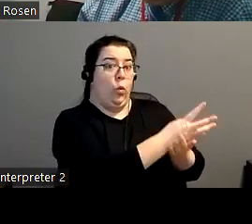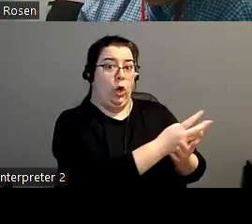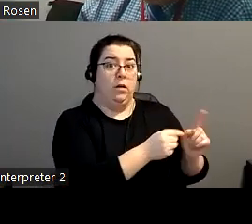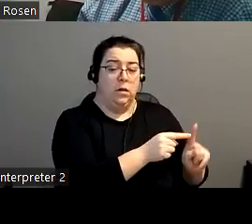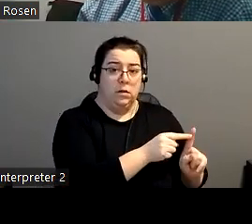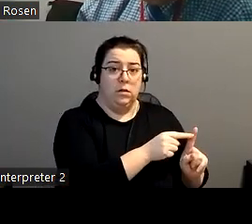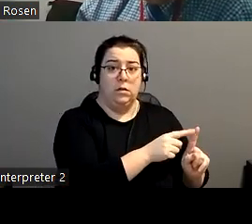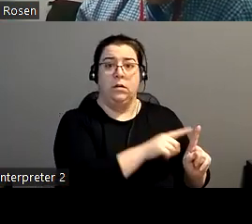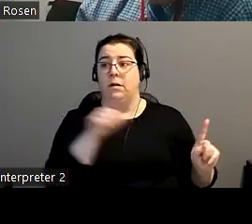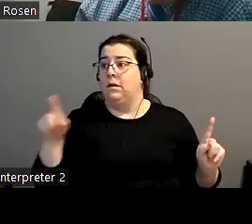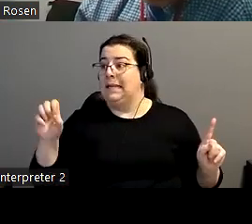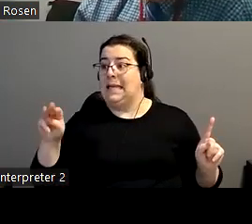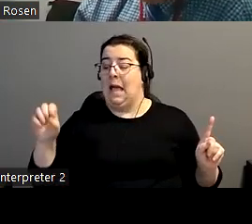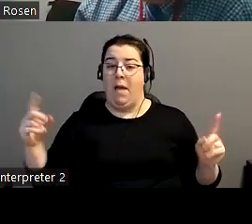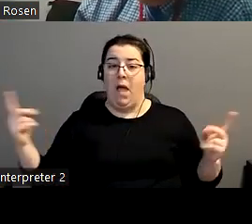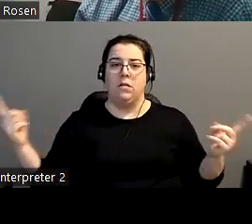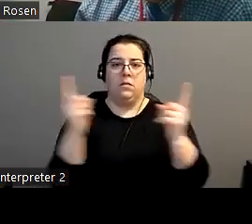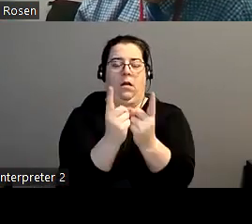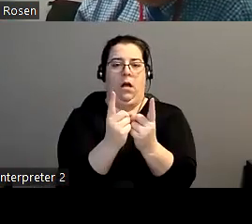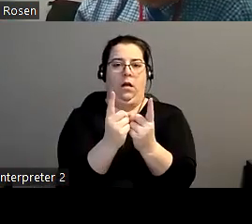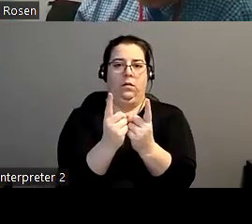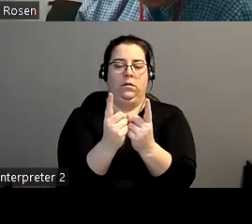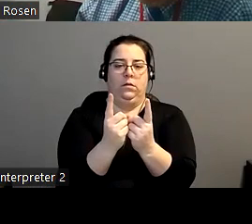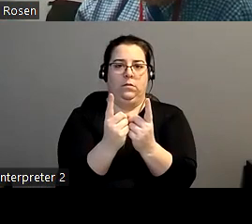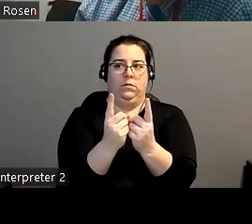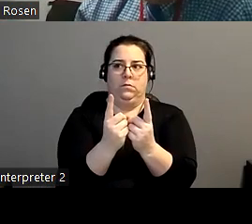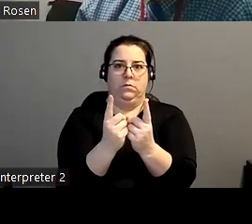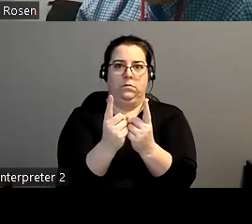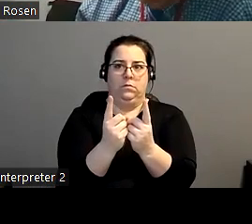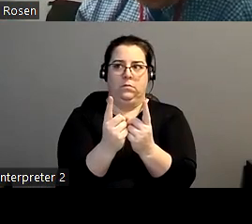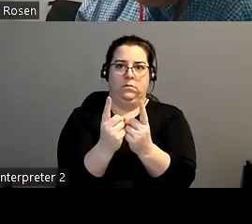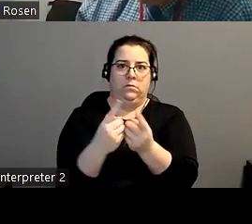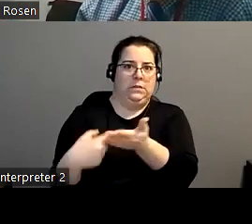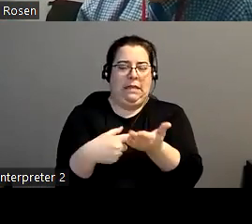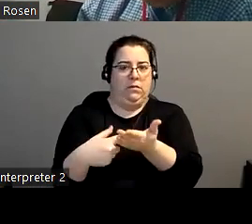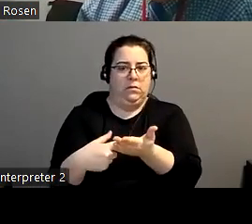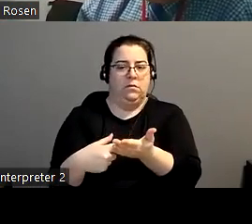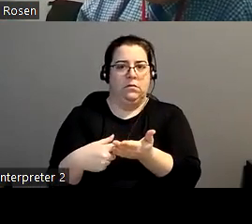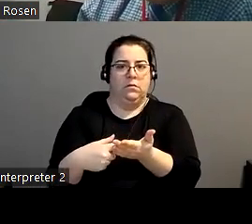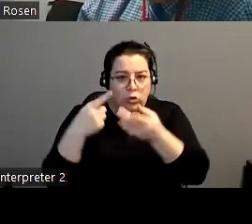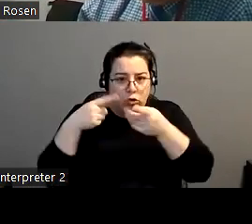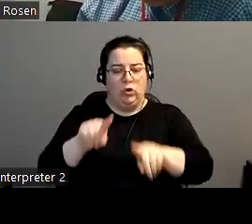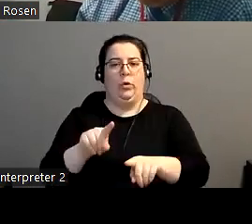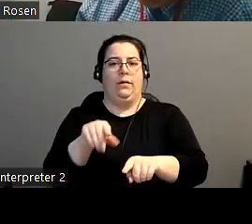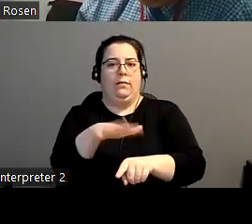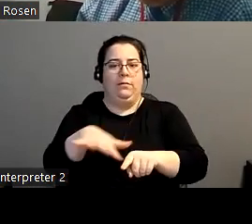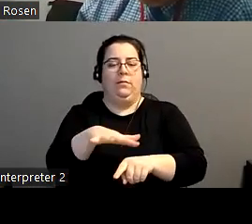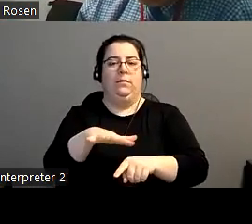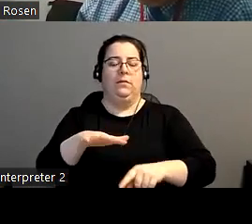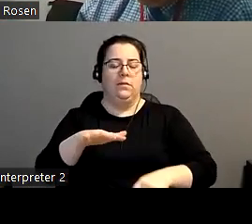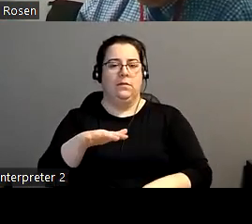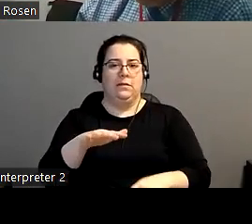department? What about a dedicated location on forms to document their concerns?